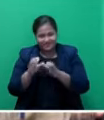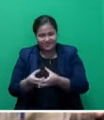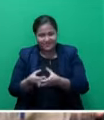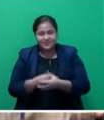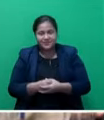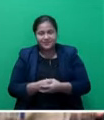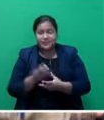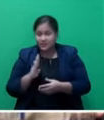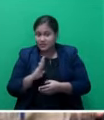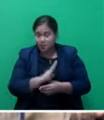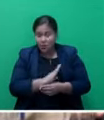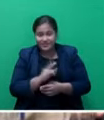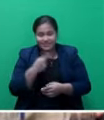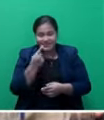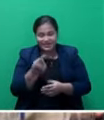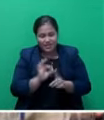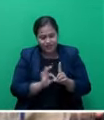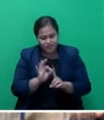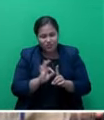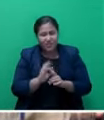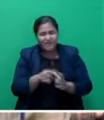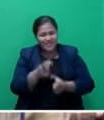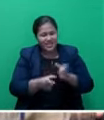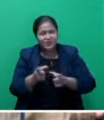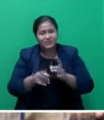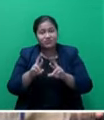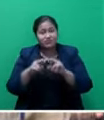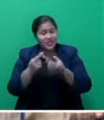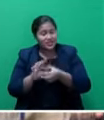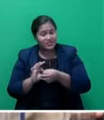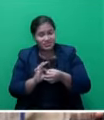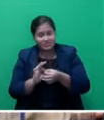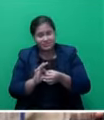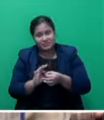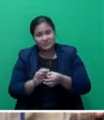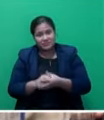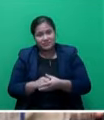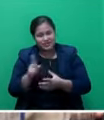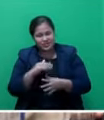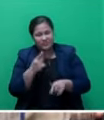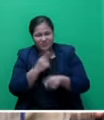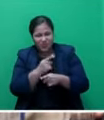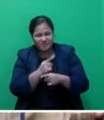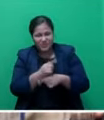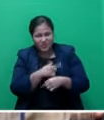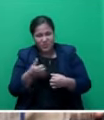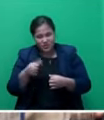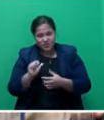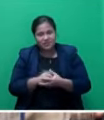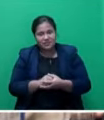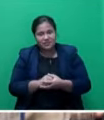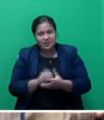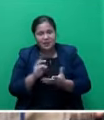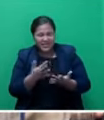board, in simply saying improve stakeholder relationship, is a corporate annual report talk. There seems to be just words on the